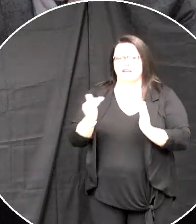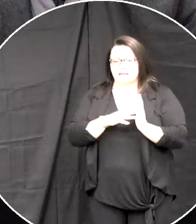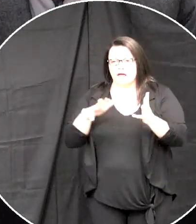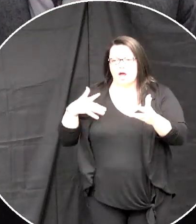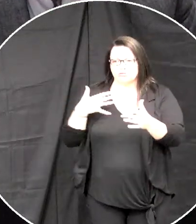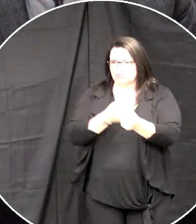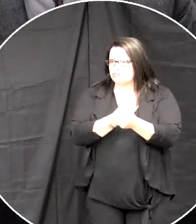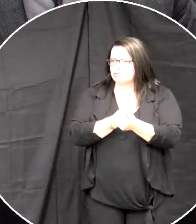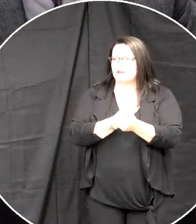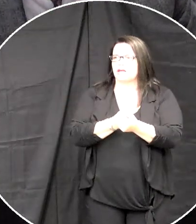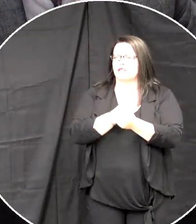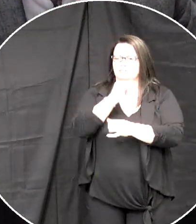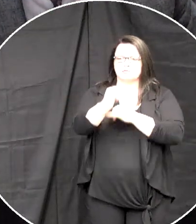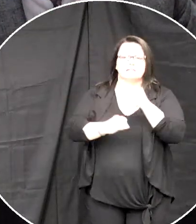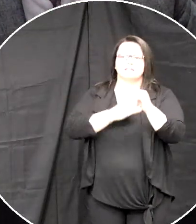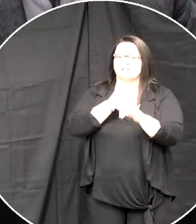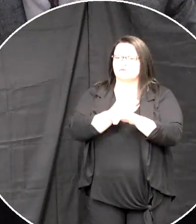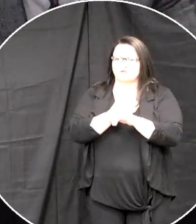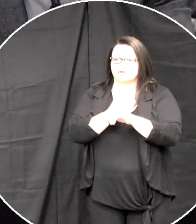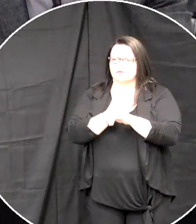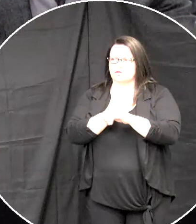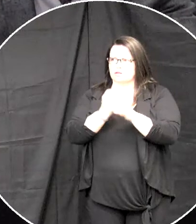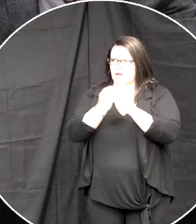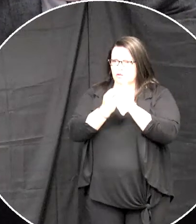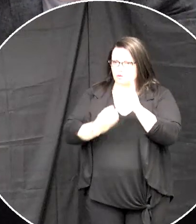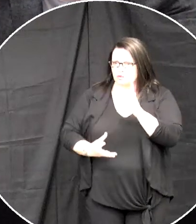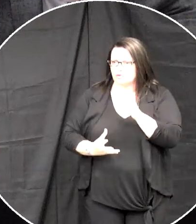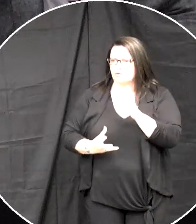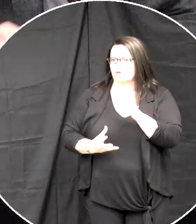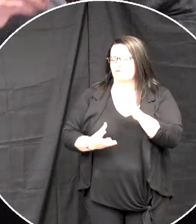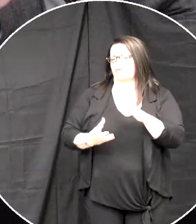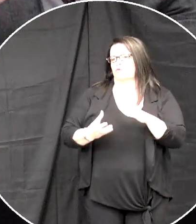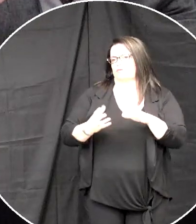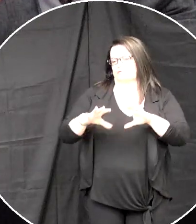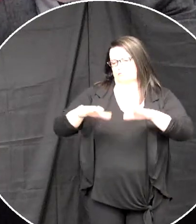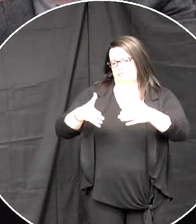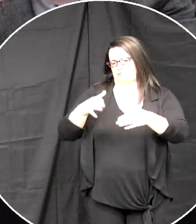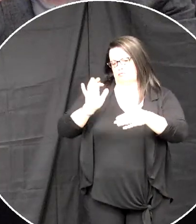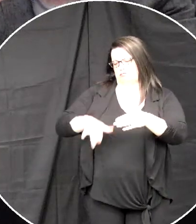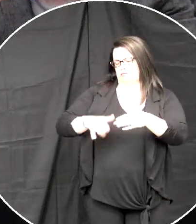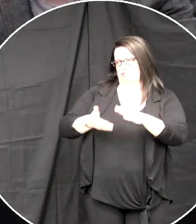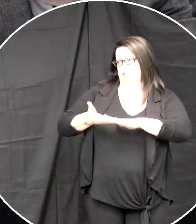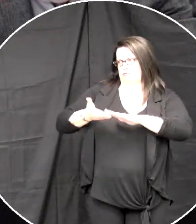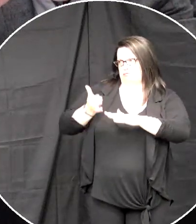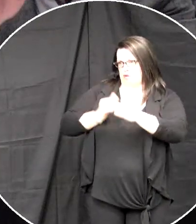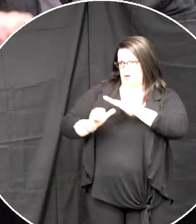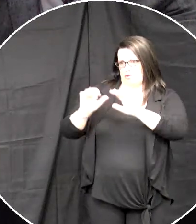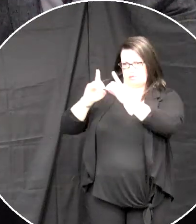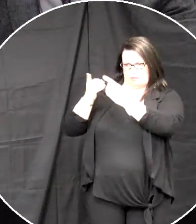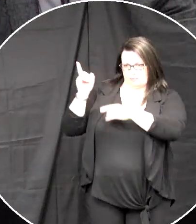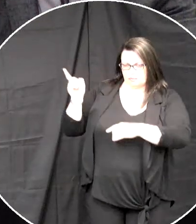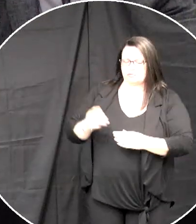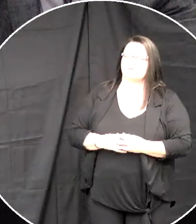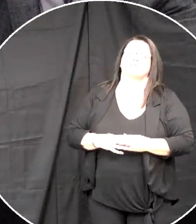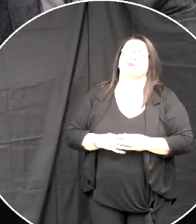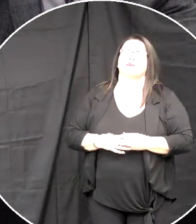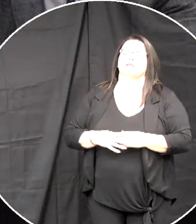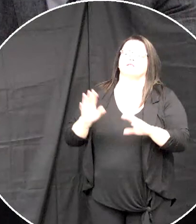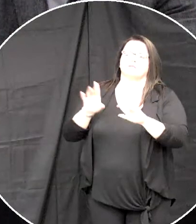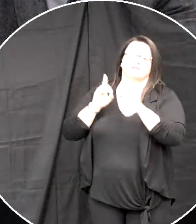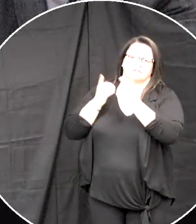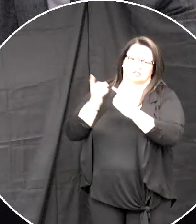on our international student entity that operates under the district. The